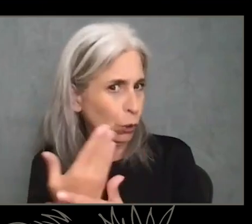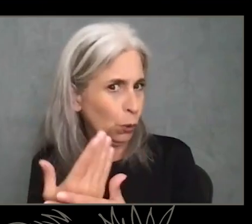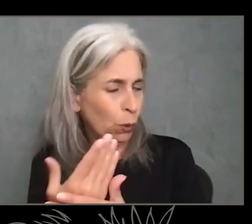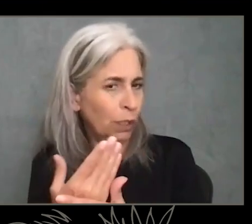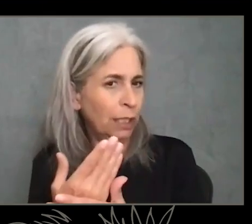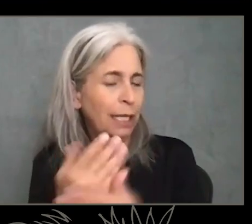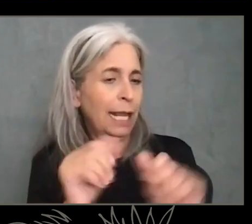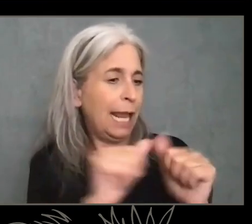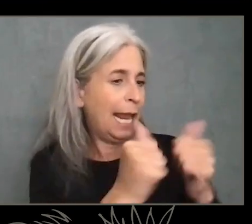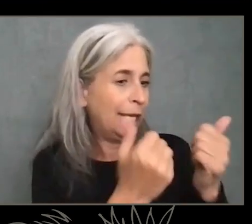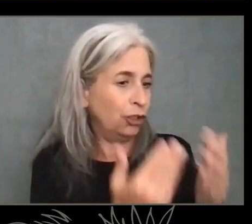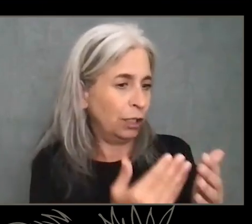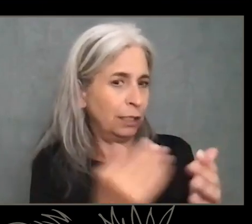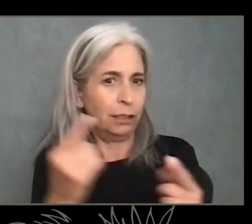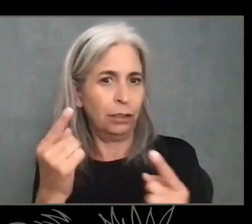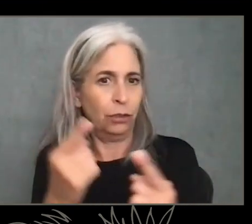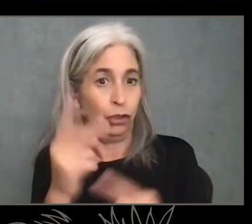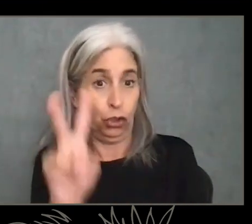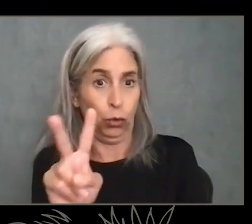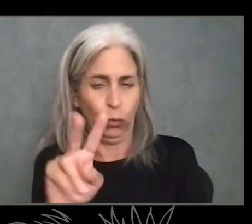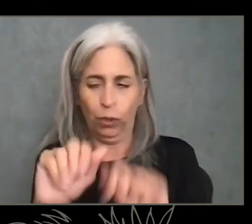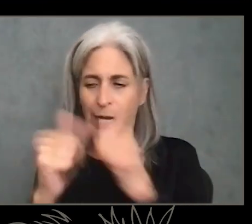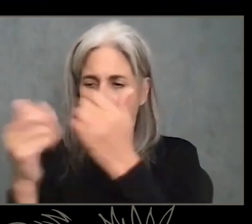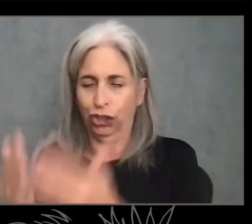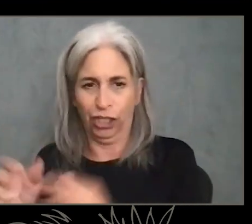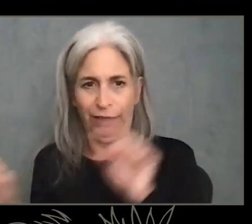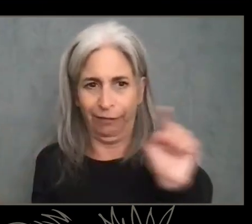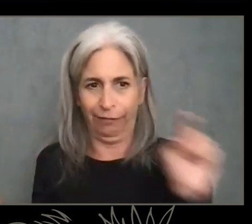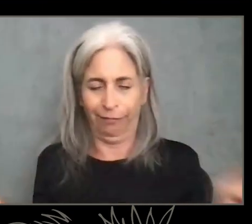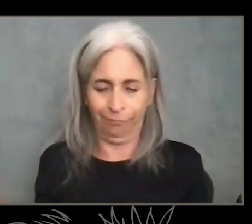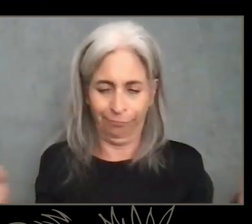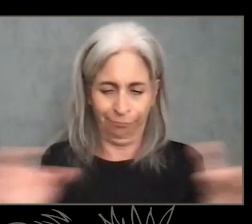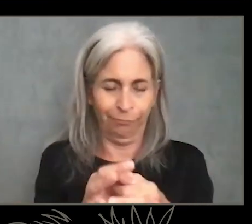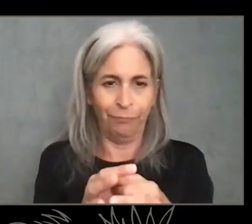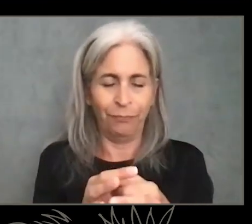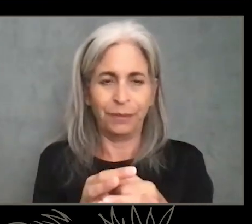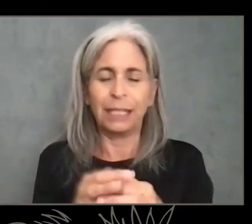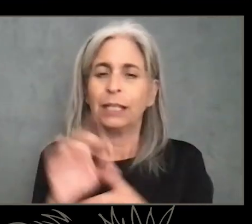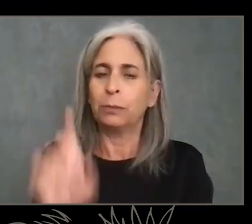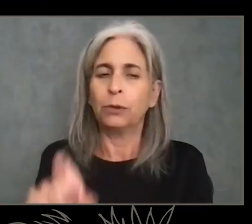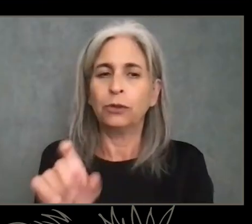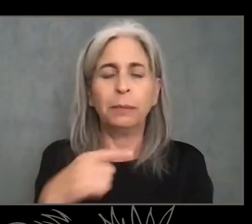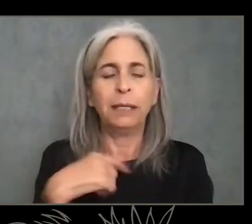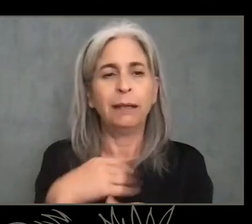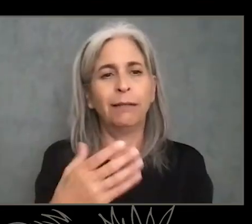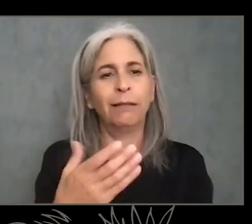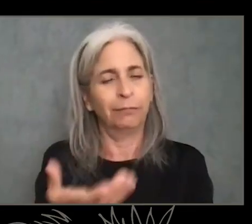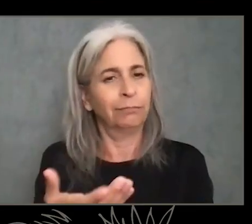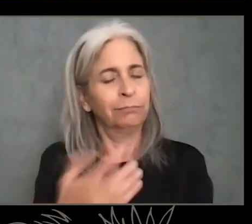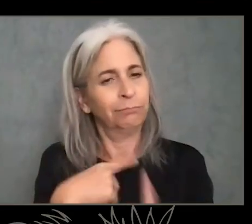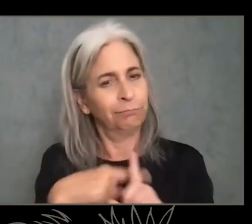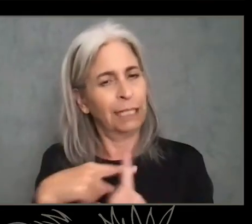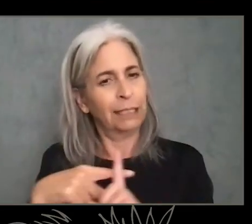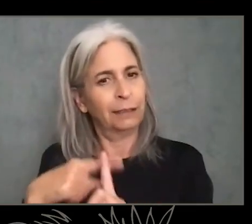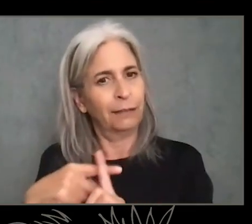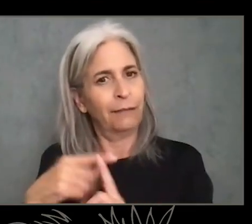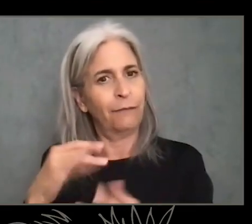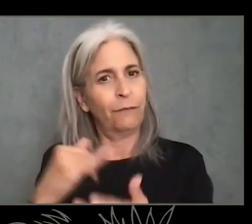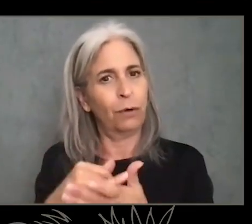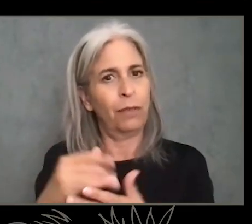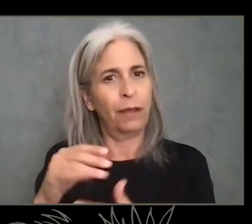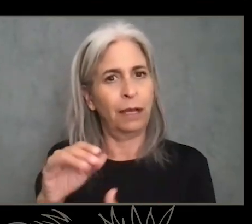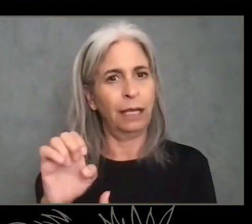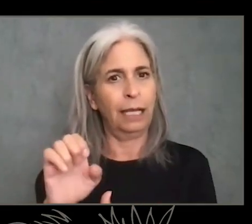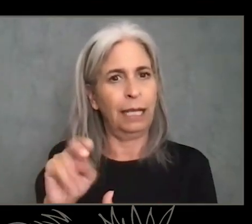agent to agent. This one is from Google. It's also a kind of protocol. But this is supposed to be a complement of the Anthropic